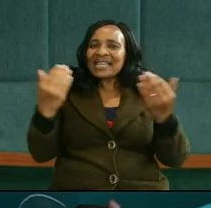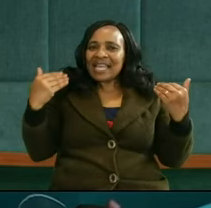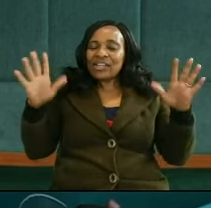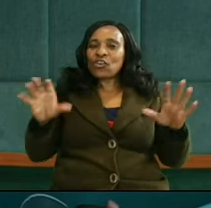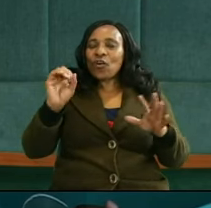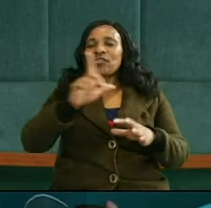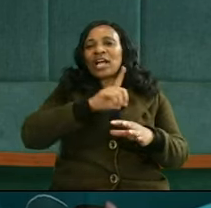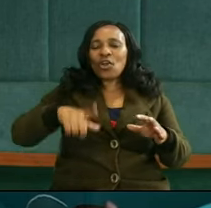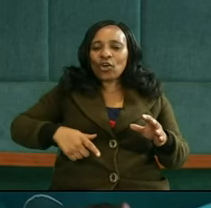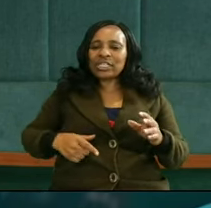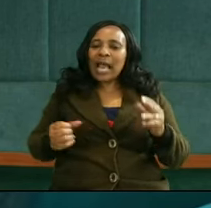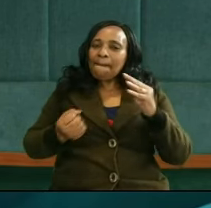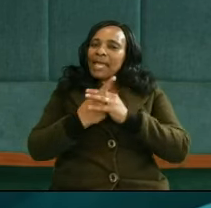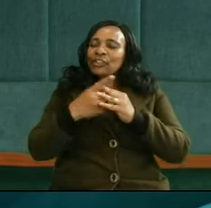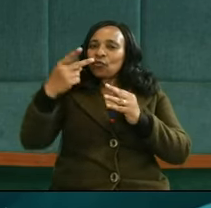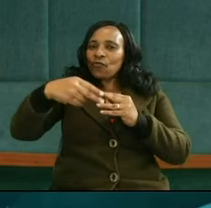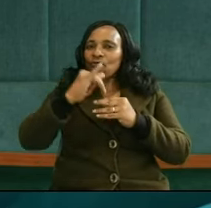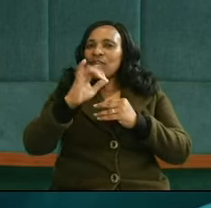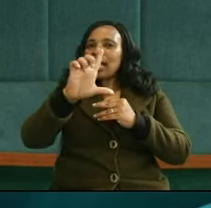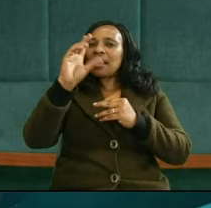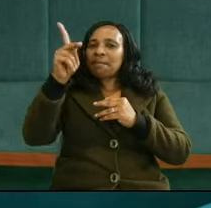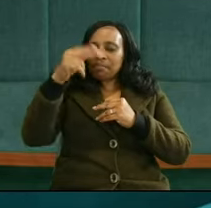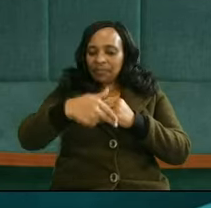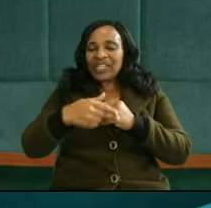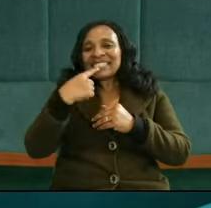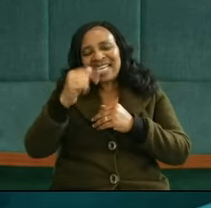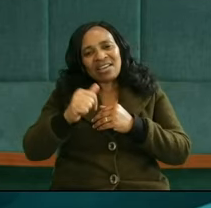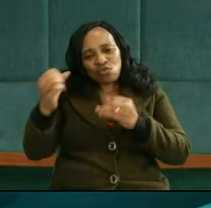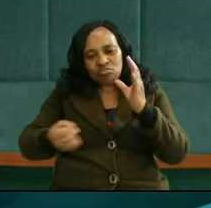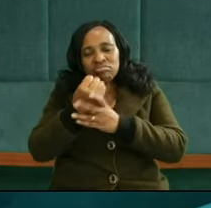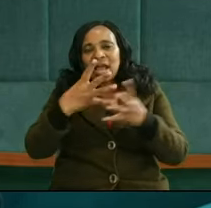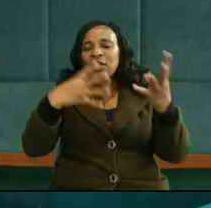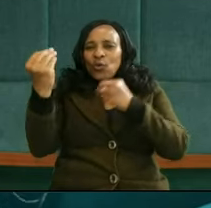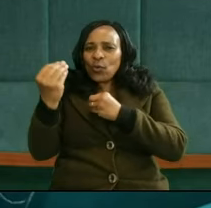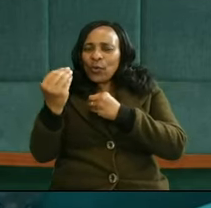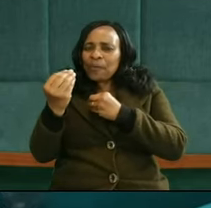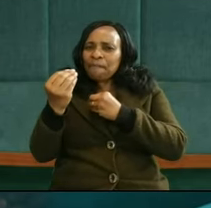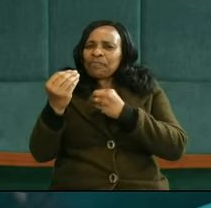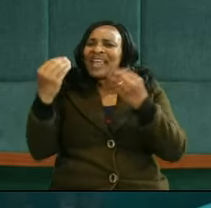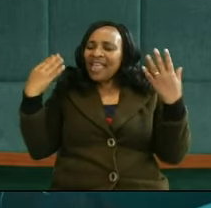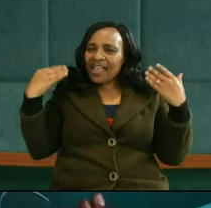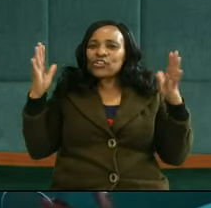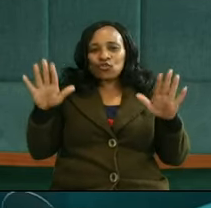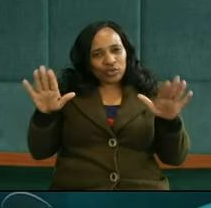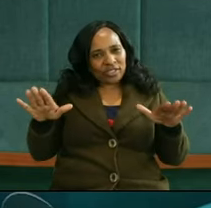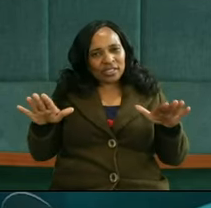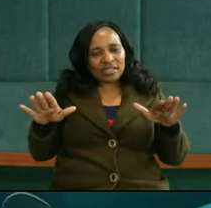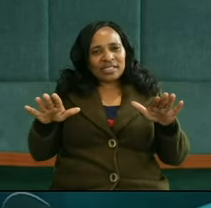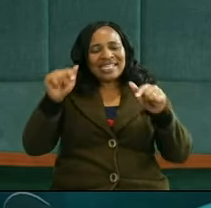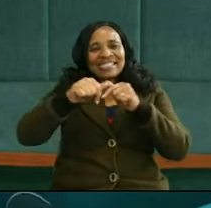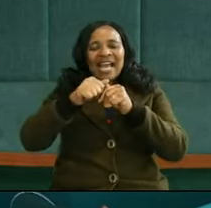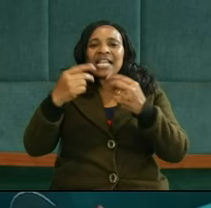to Philip saying, "Arise and go." In short, angels are